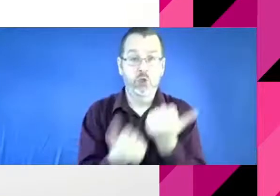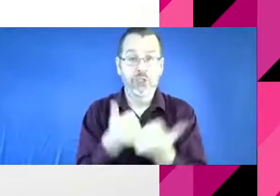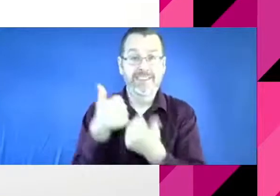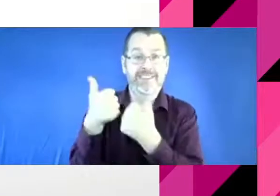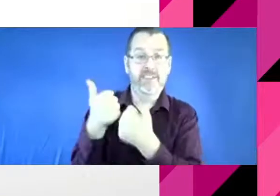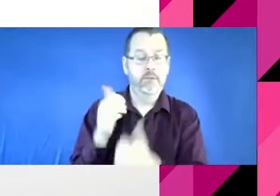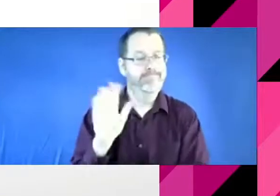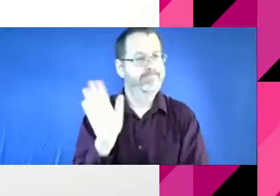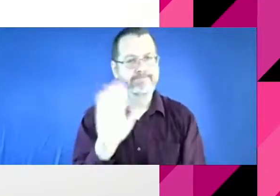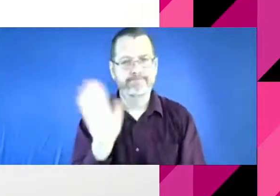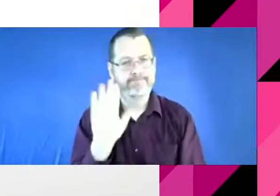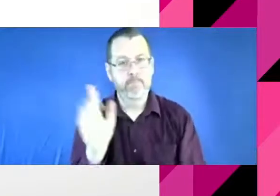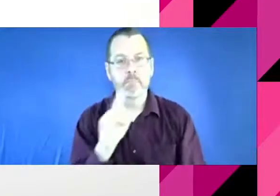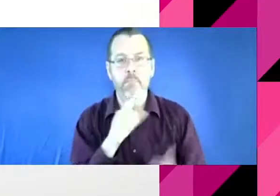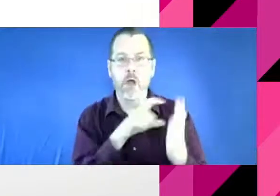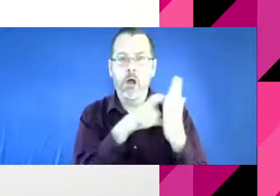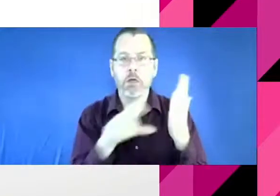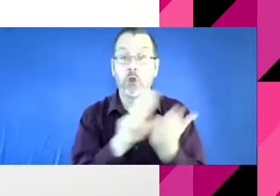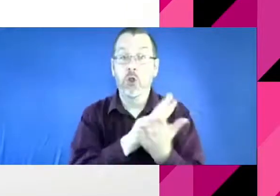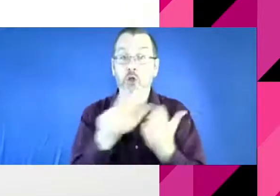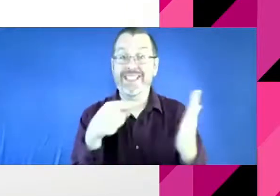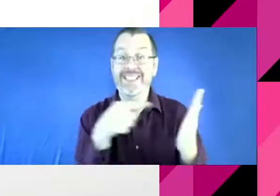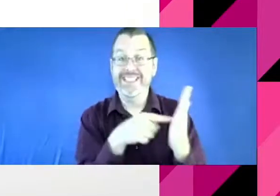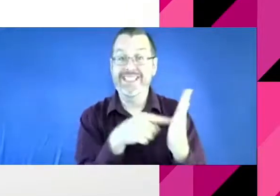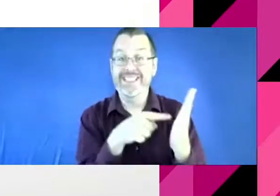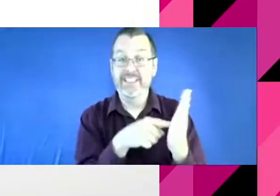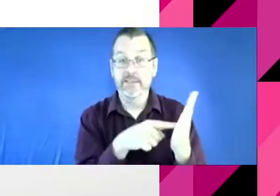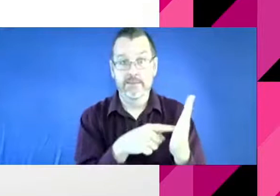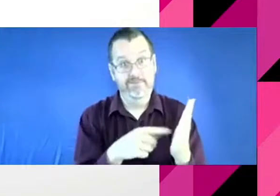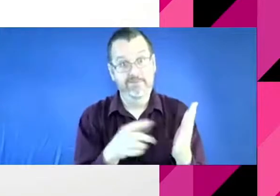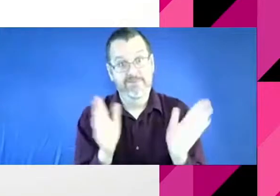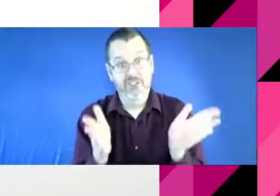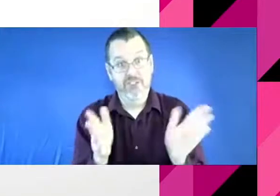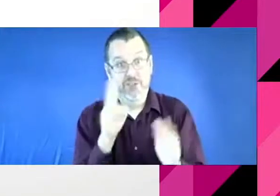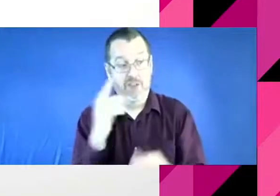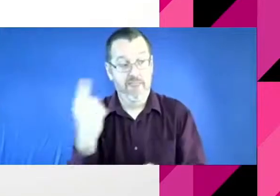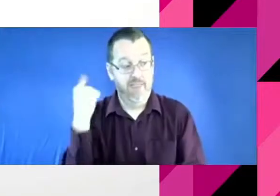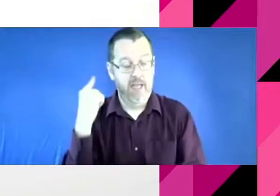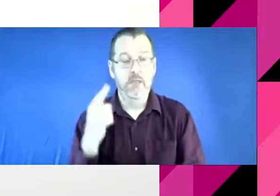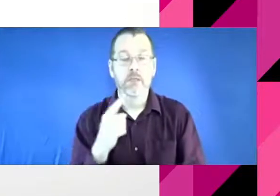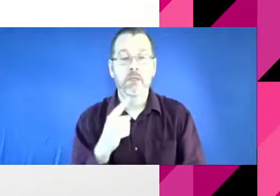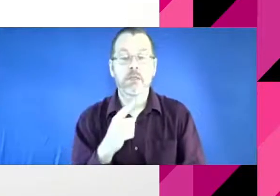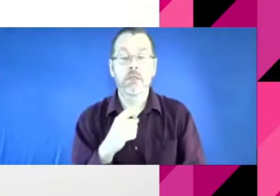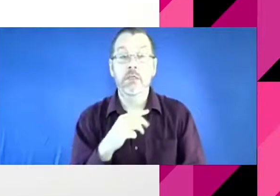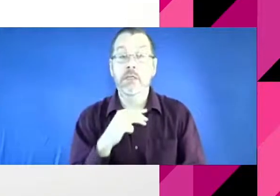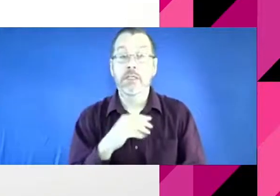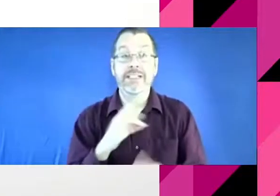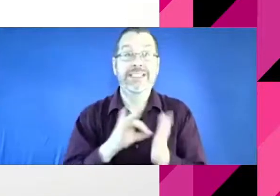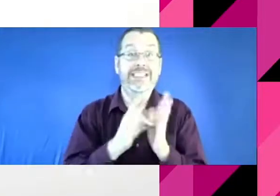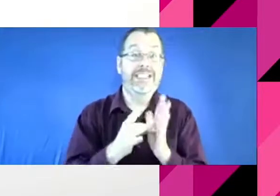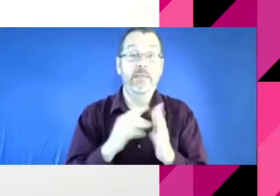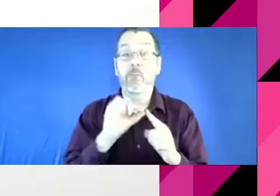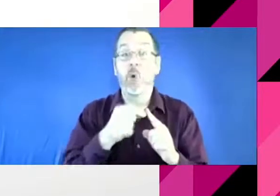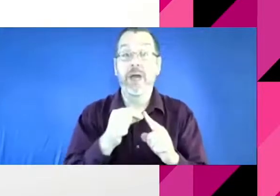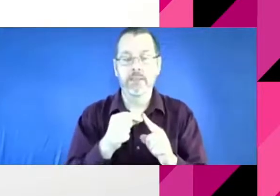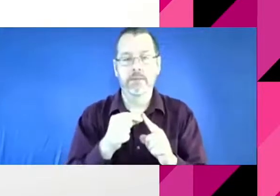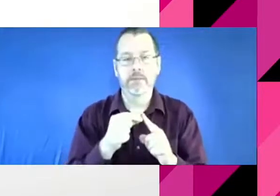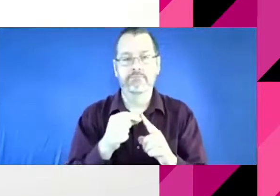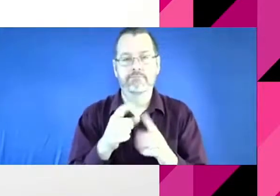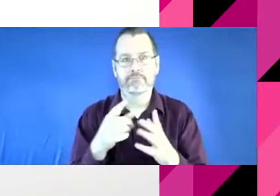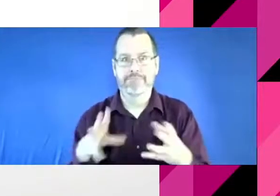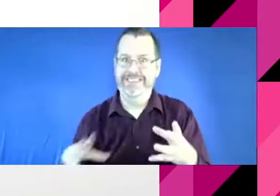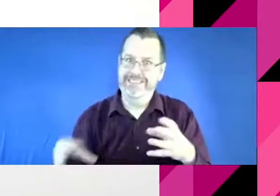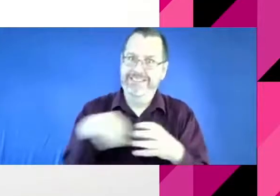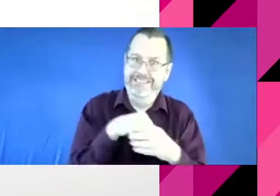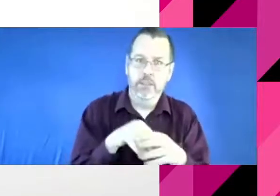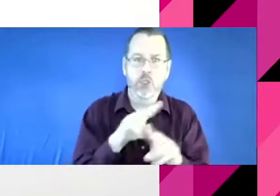However, the crux of Article 13, as we've already heard, is participation, not representation. The